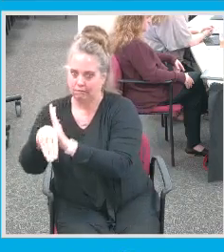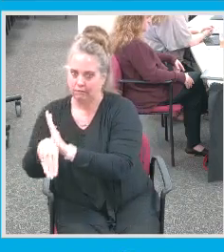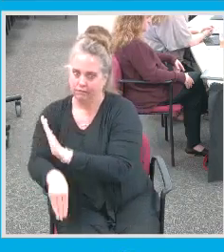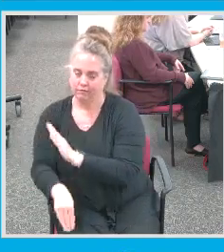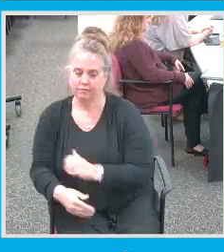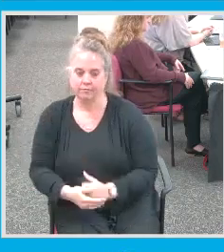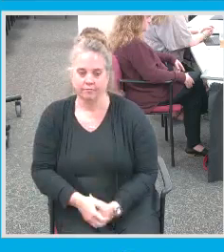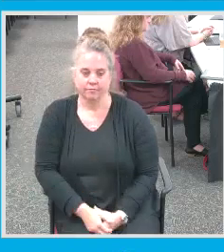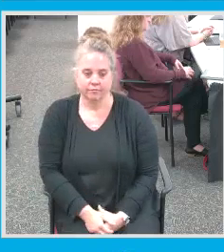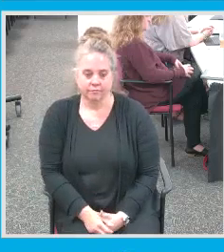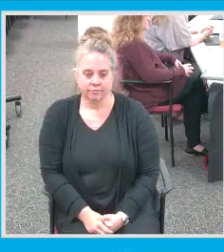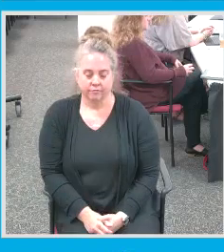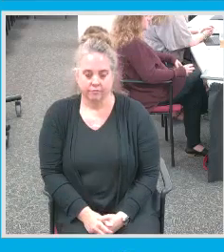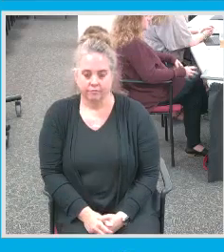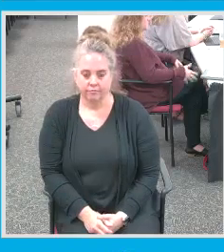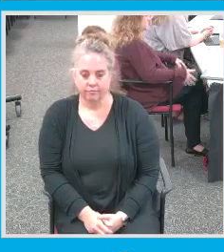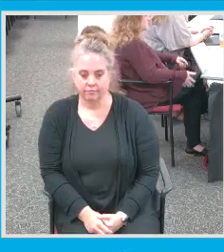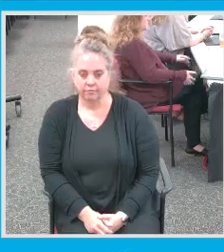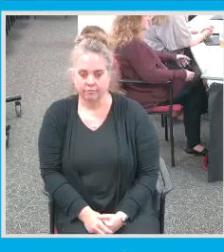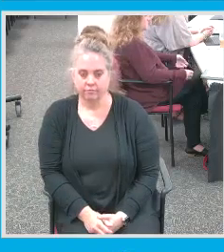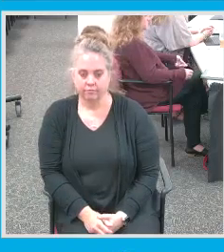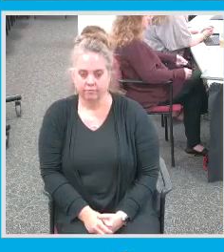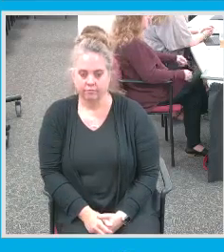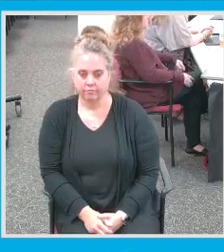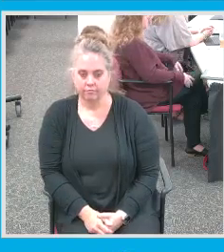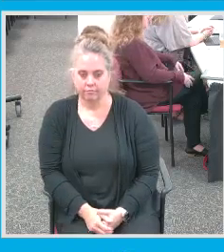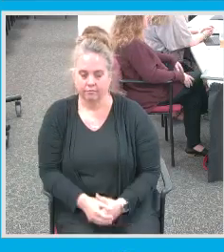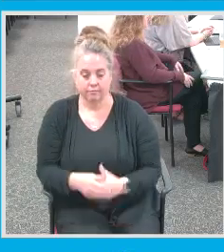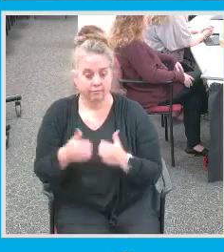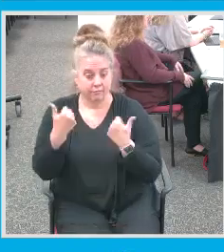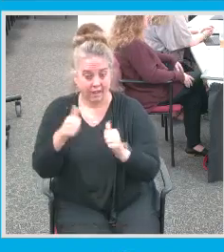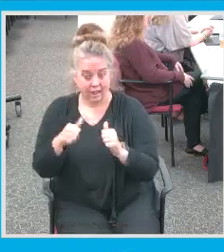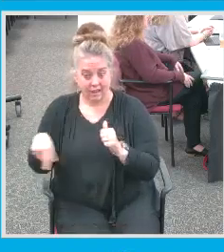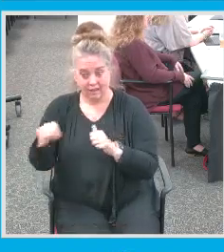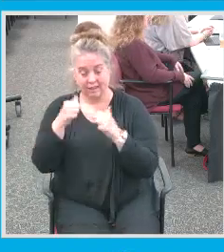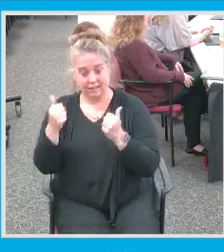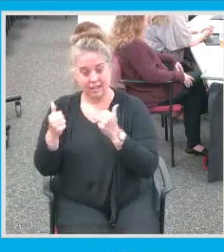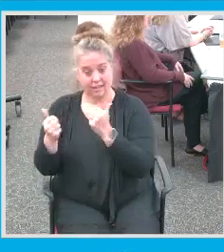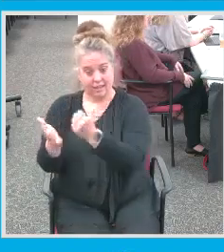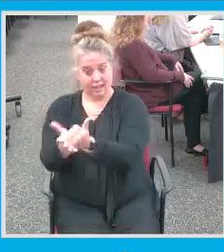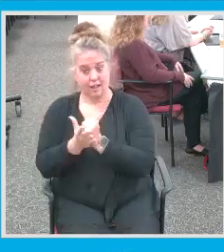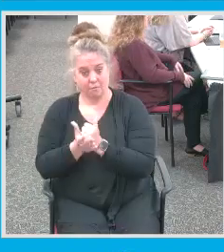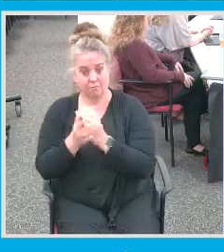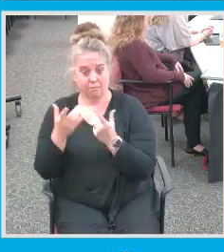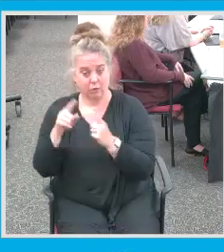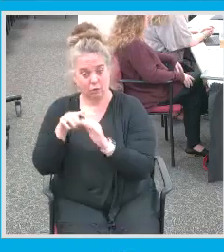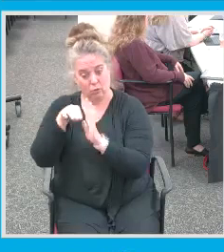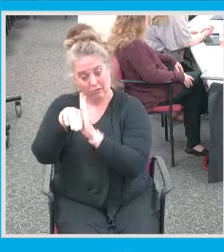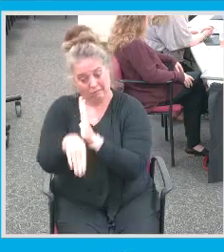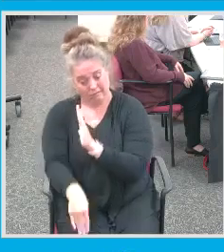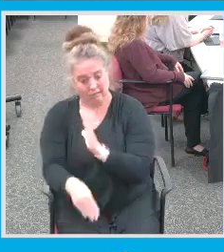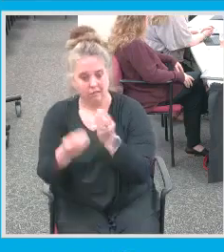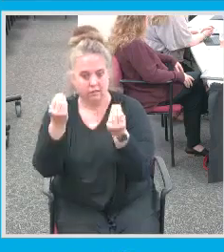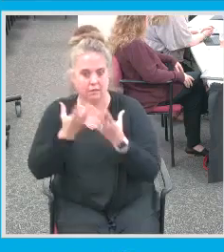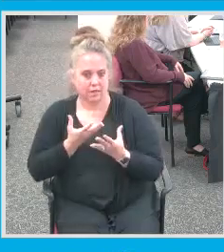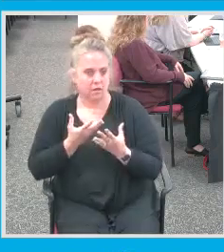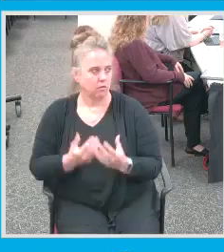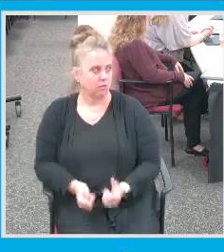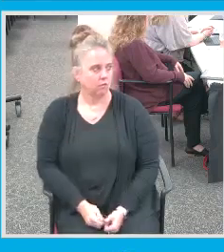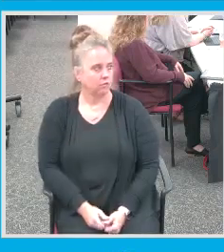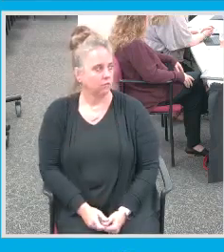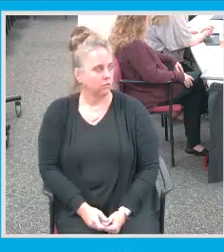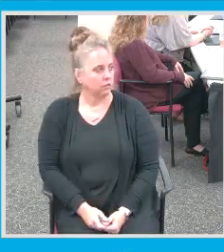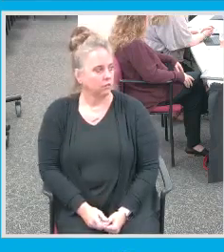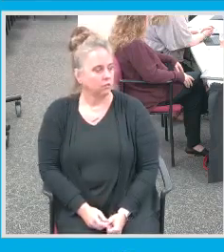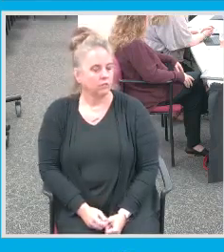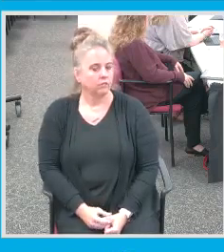able to help with that, we certainly want to do so. So we appreciate the information. Thank you. That's it. Okay.